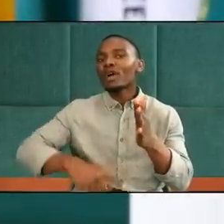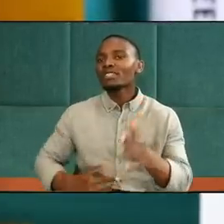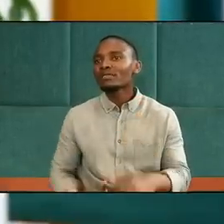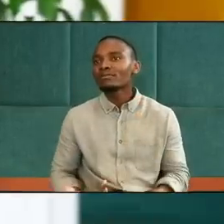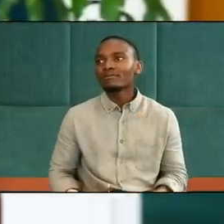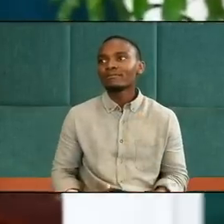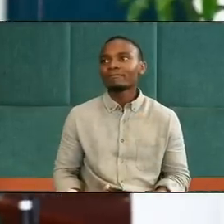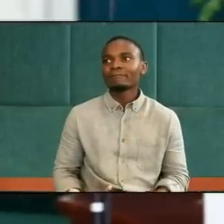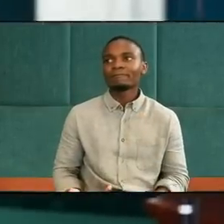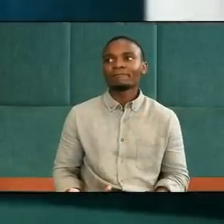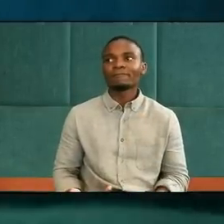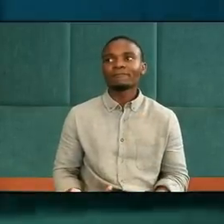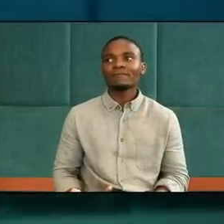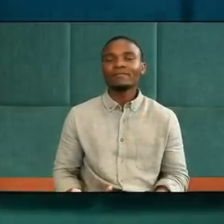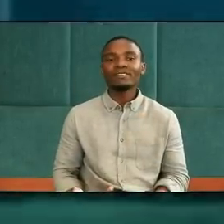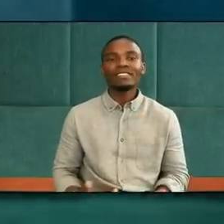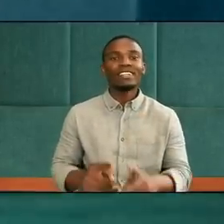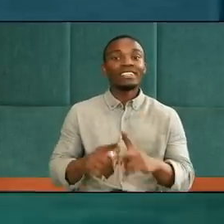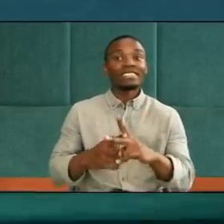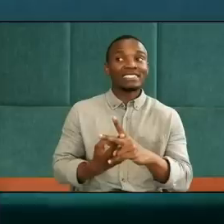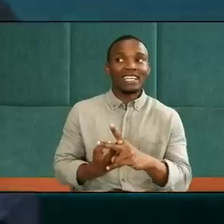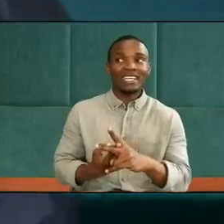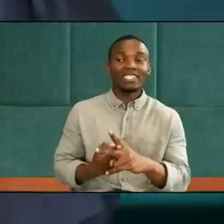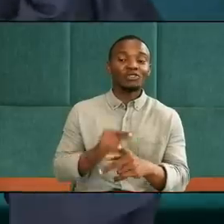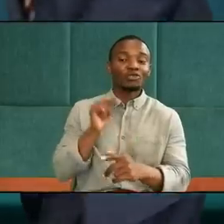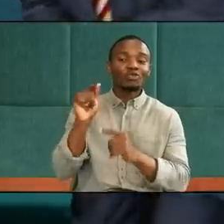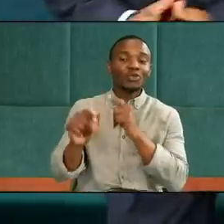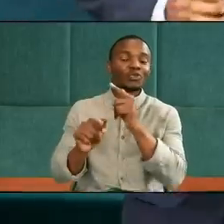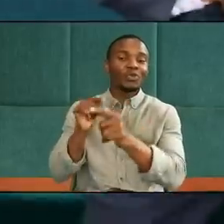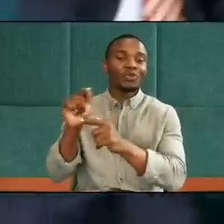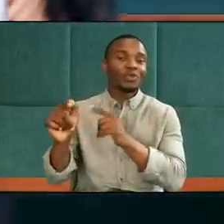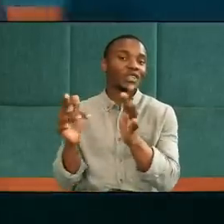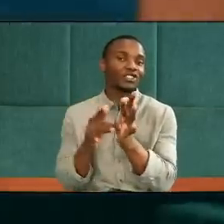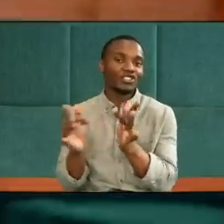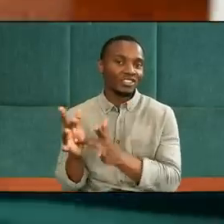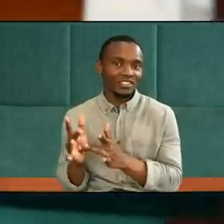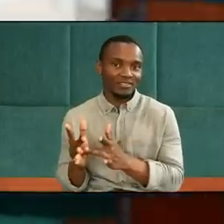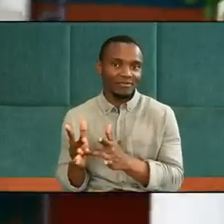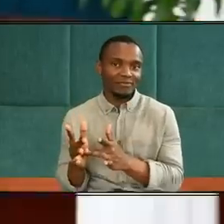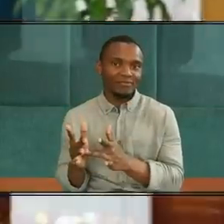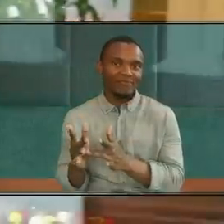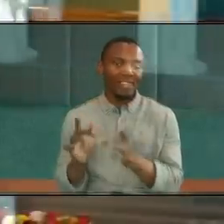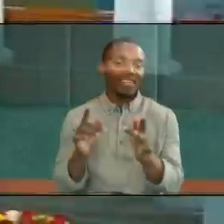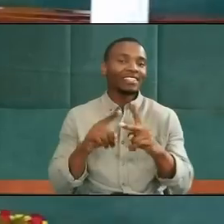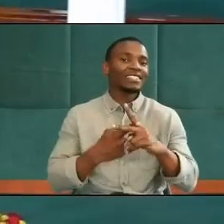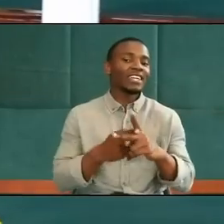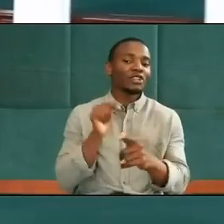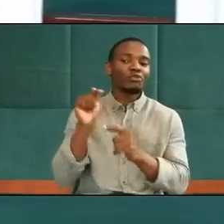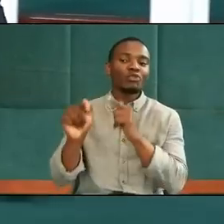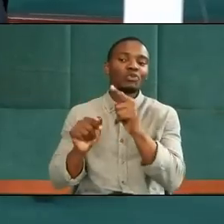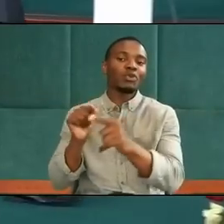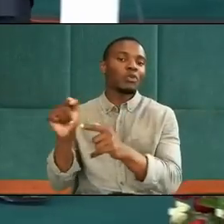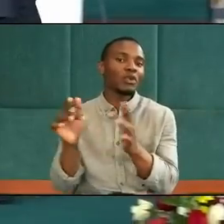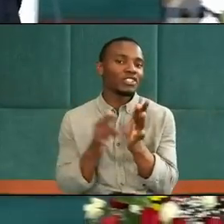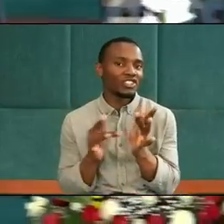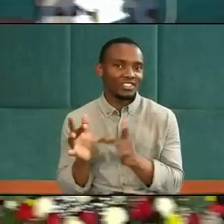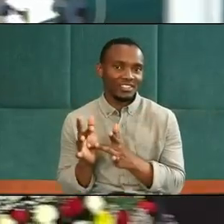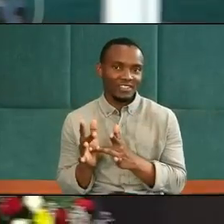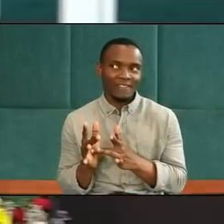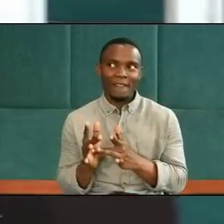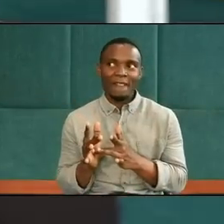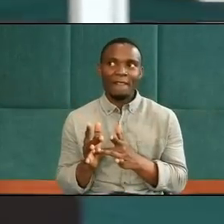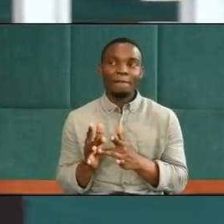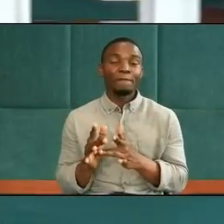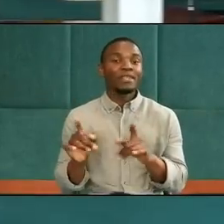Okay. He started to reprimand. He started to reprimand Jesus.